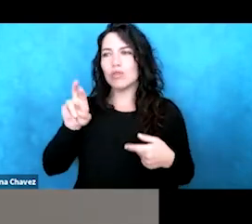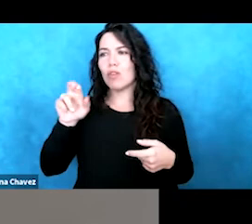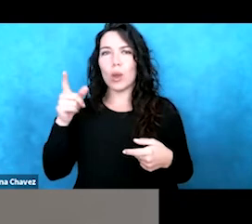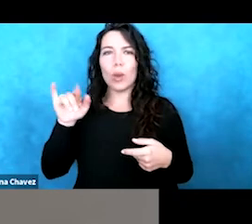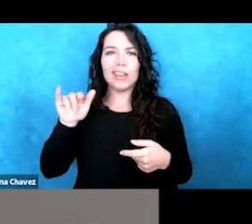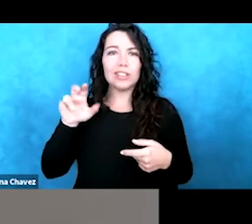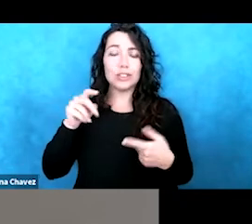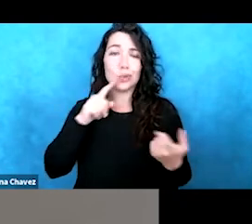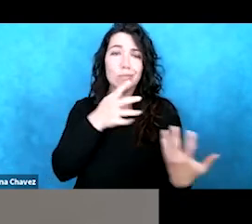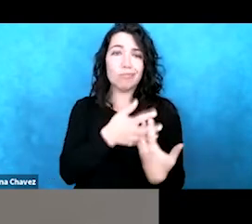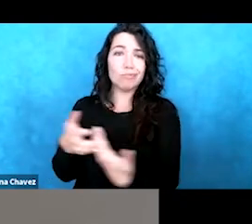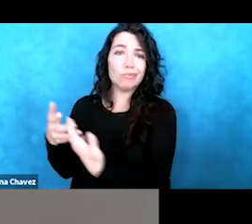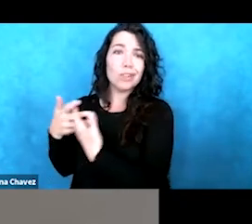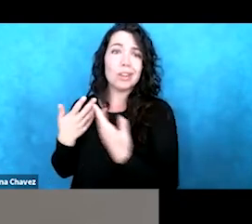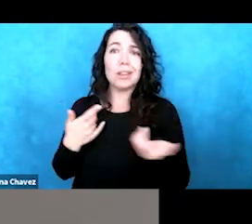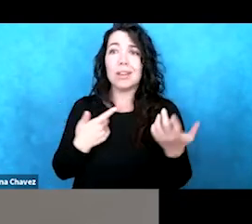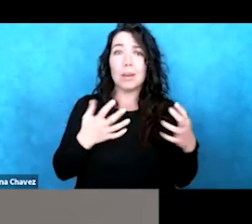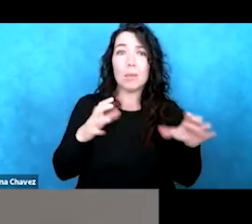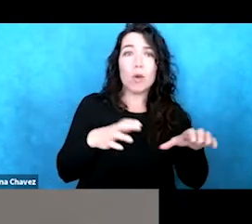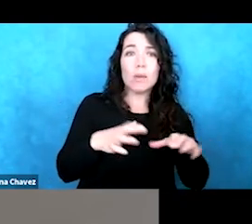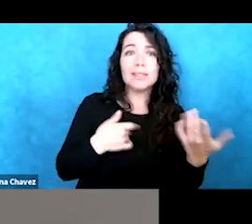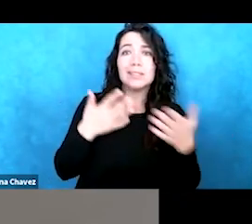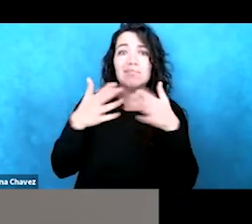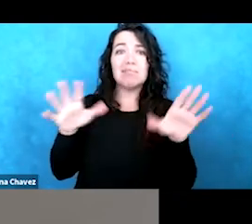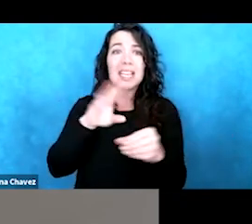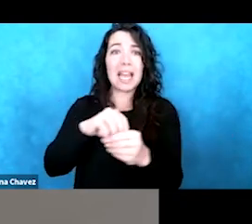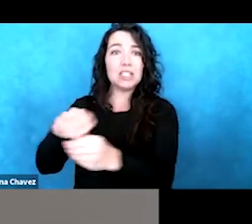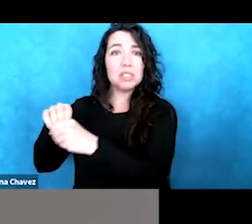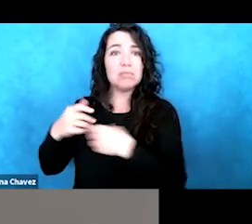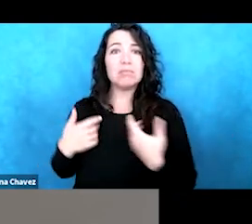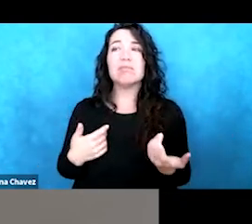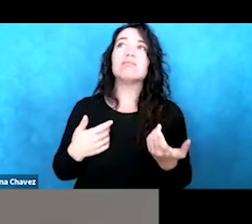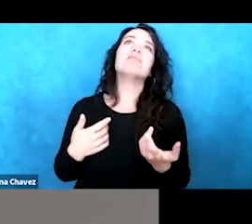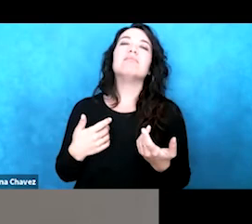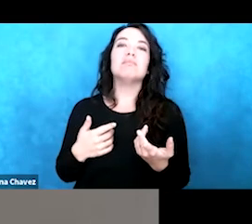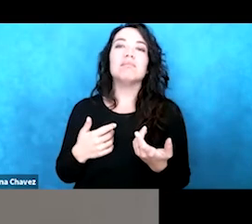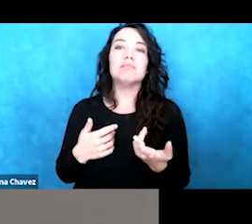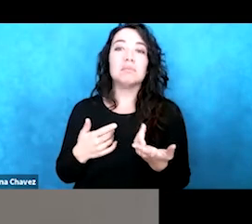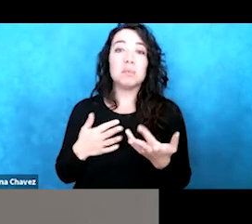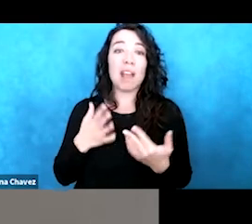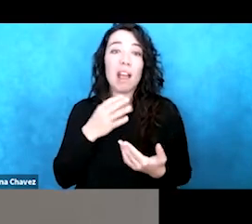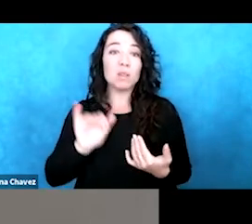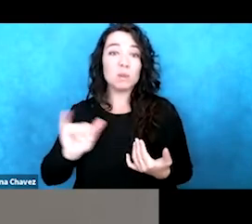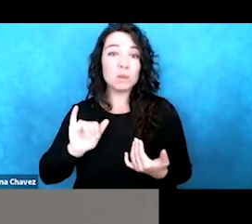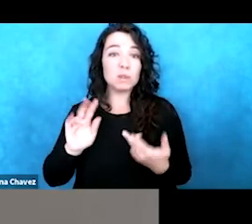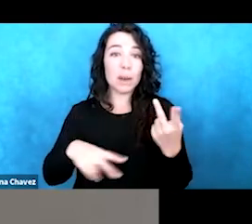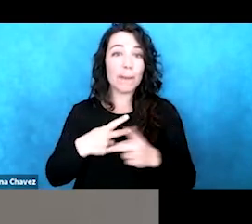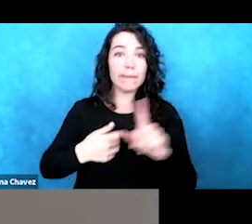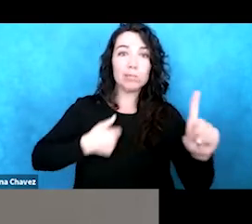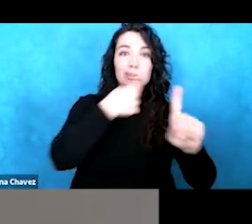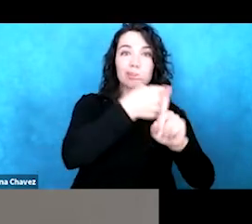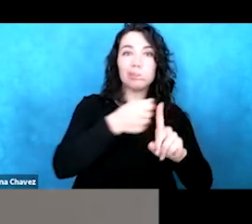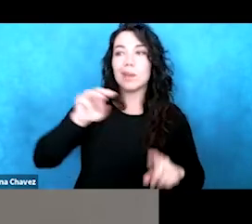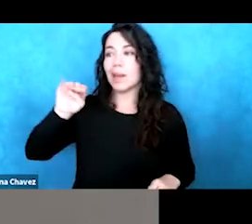engagement. You start looking at what are the bigger outcomes that are, or impacts, sorry, that are attributed to gains in